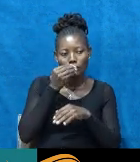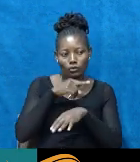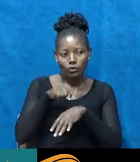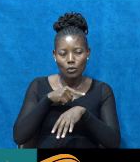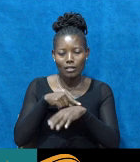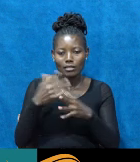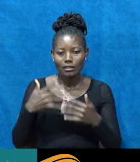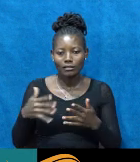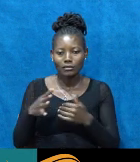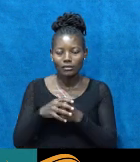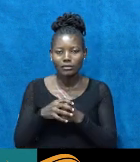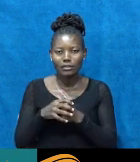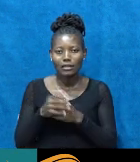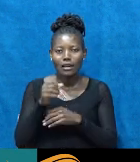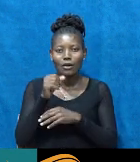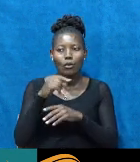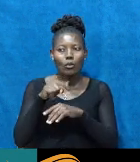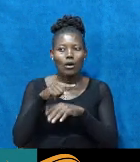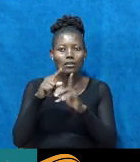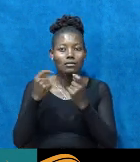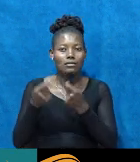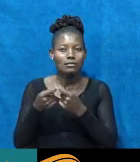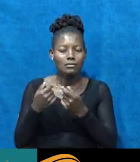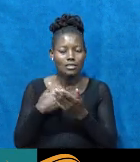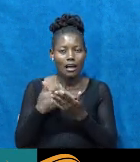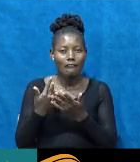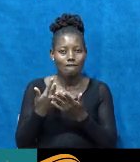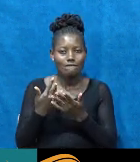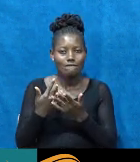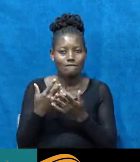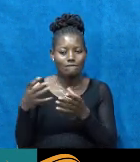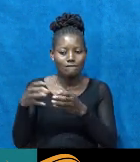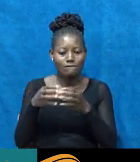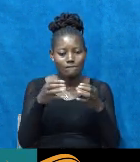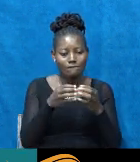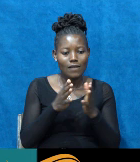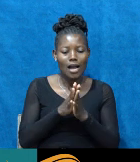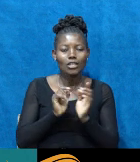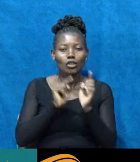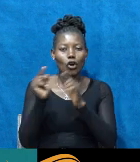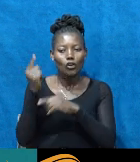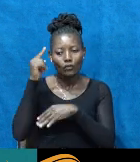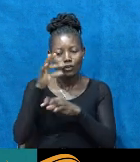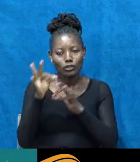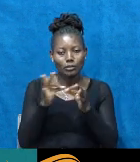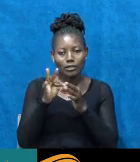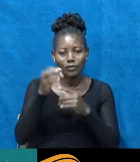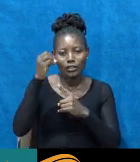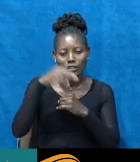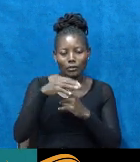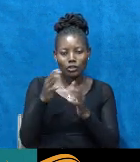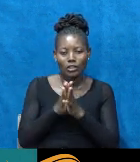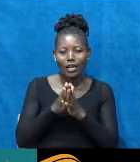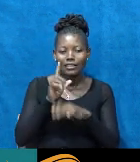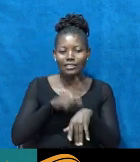teams, nutritionists and dietitians, when teams have been formed and preparing for major championship. And the duration is so short